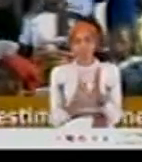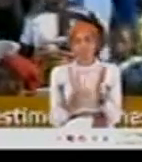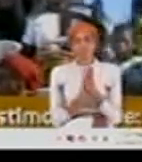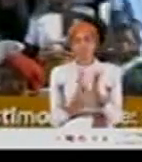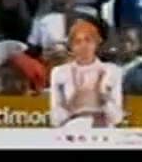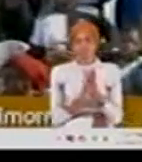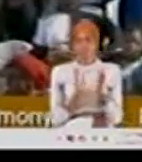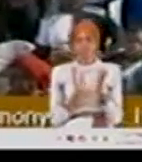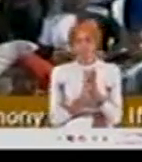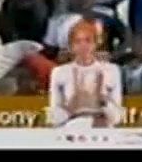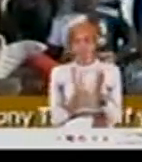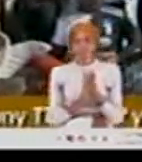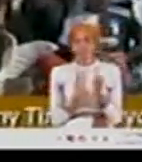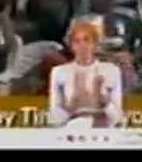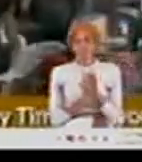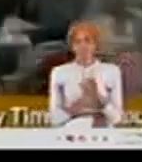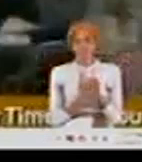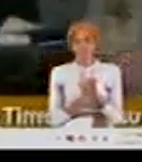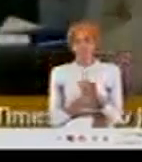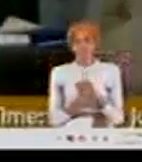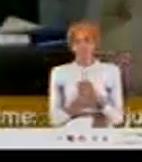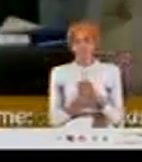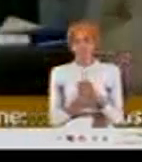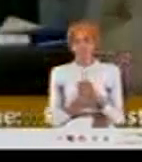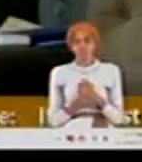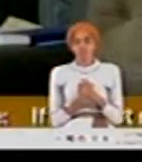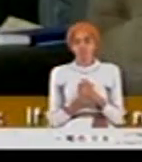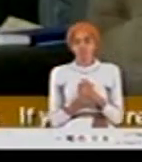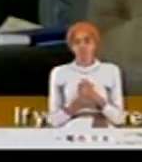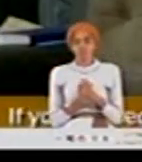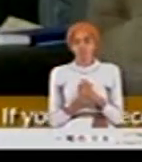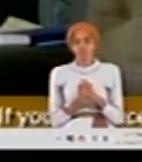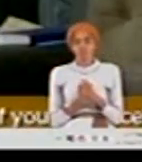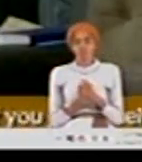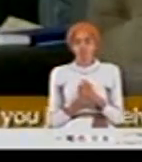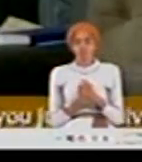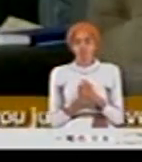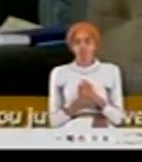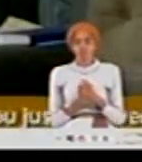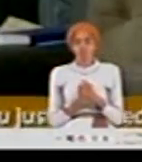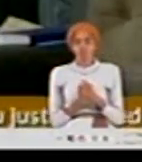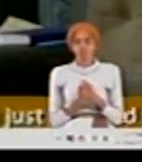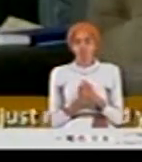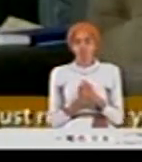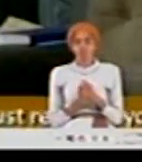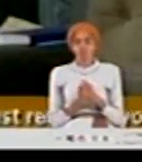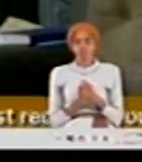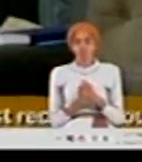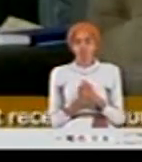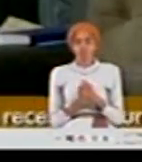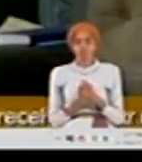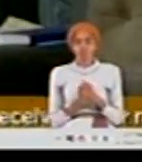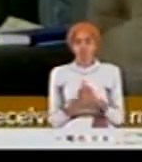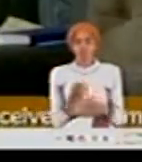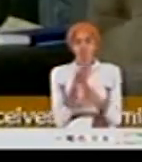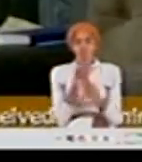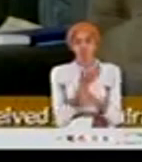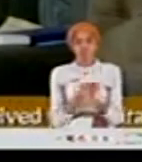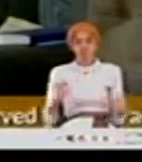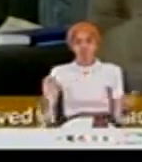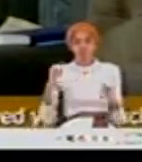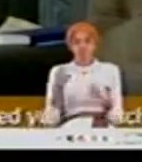is one of the greatest Miracles God can do for any man freedom freedom from immoral